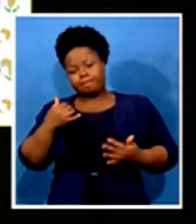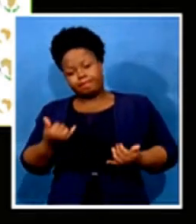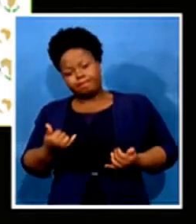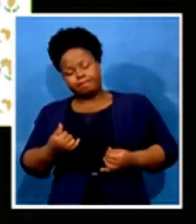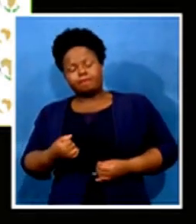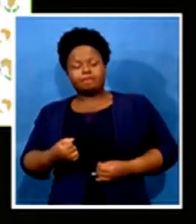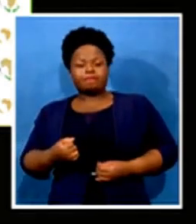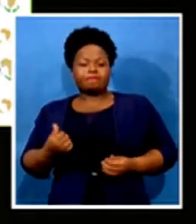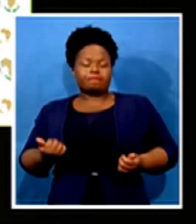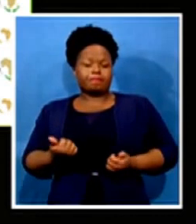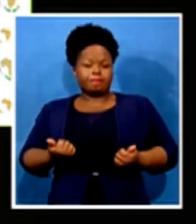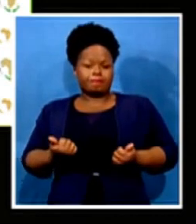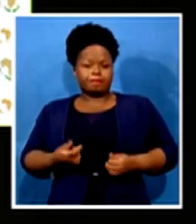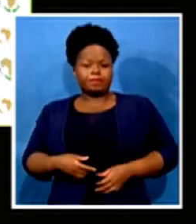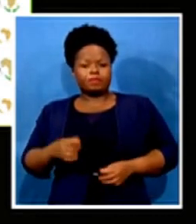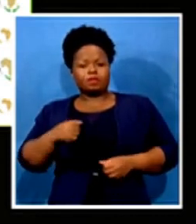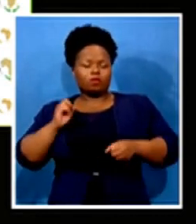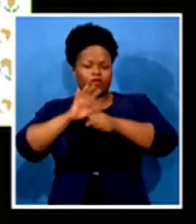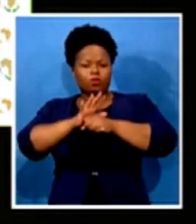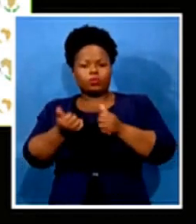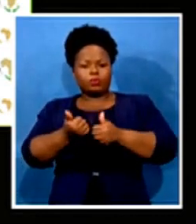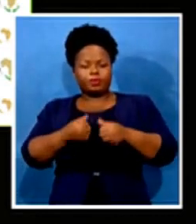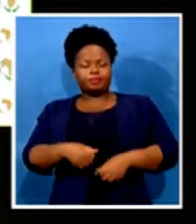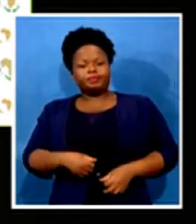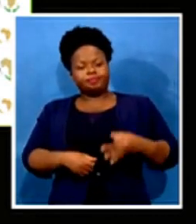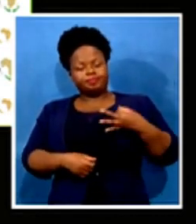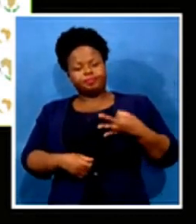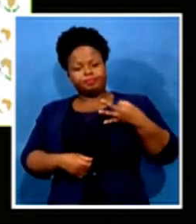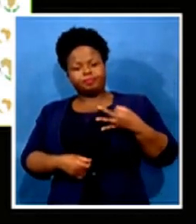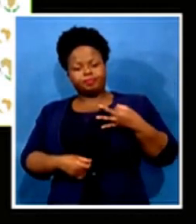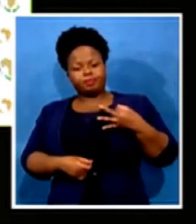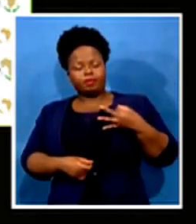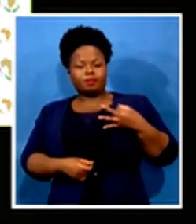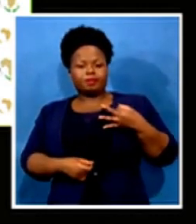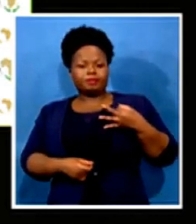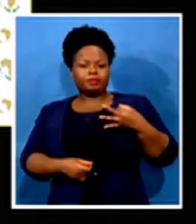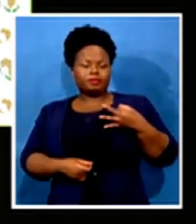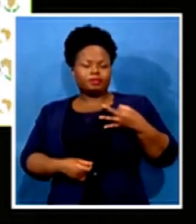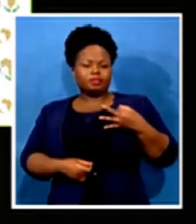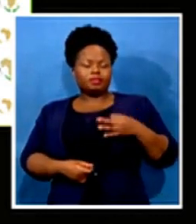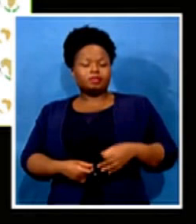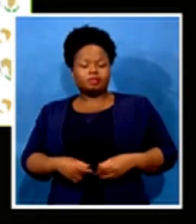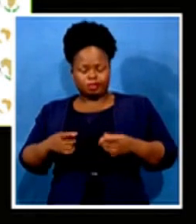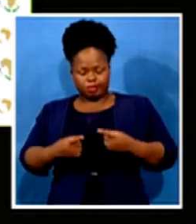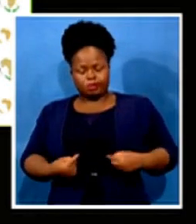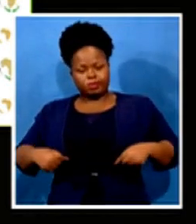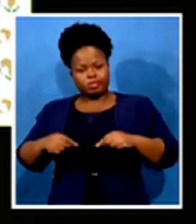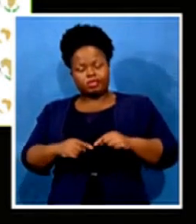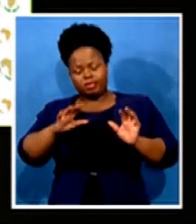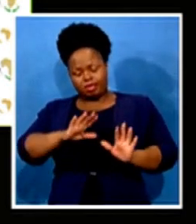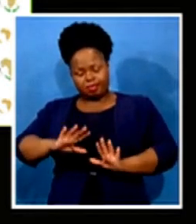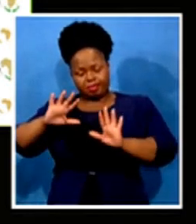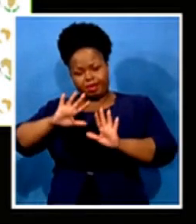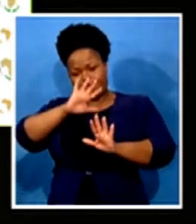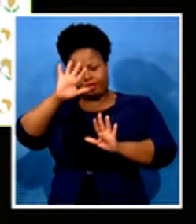vengeance. The third message is really that we as a continent have to continue to own our